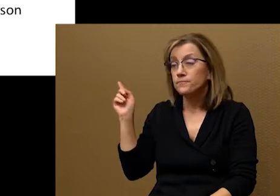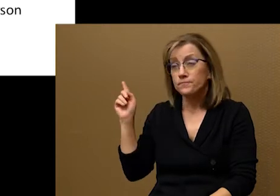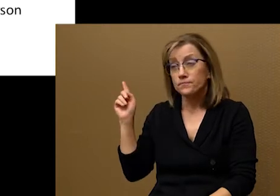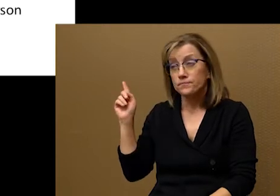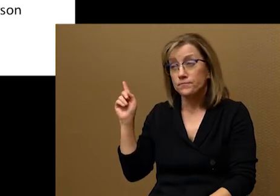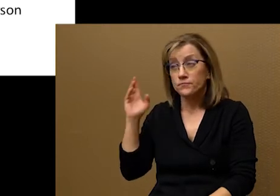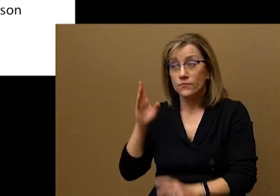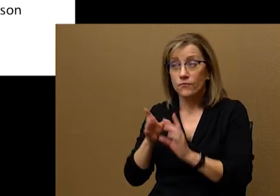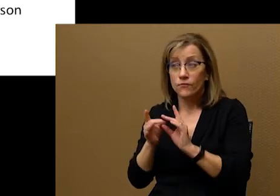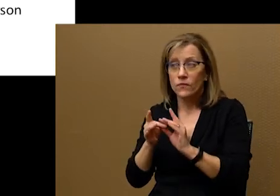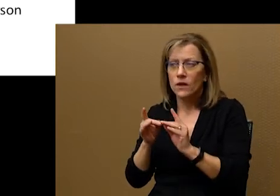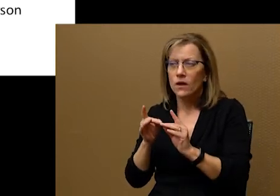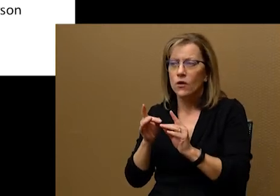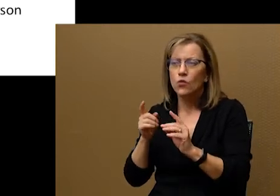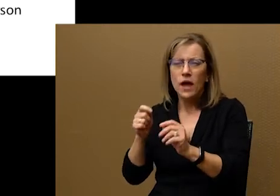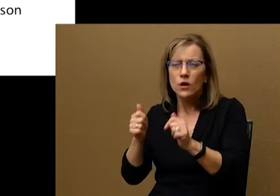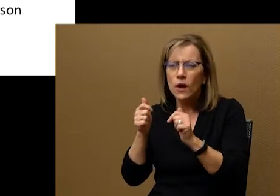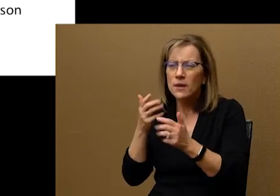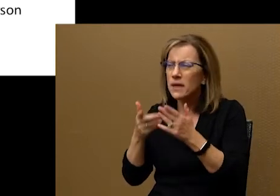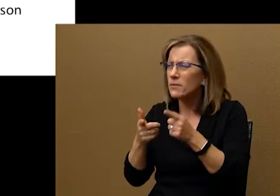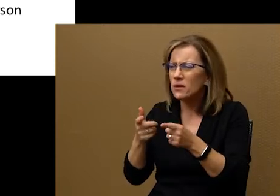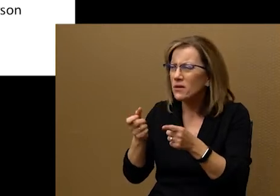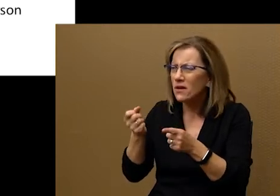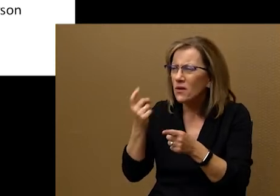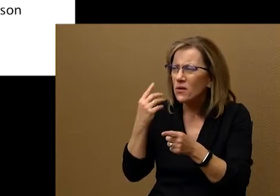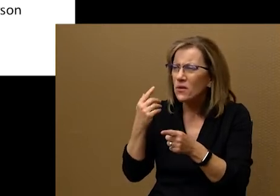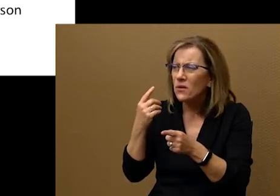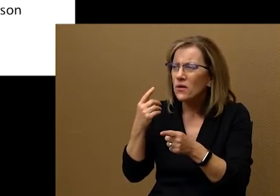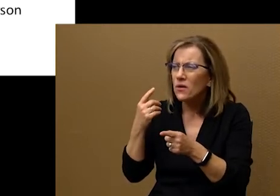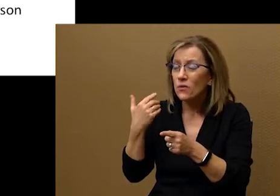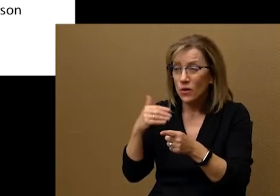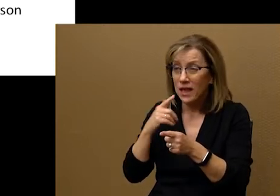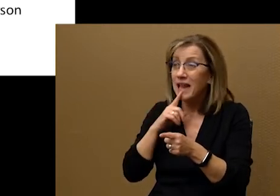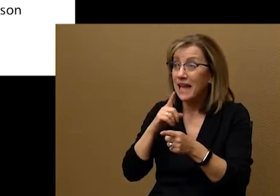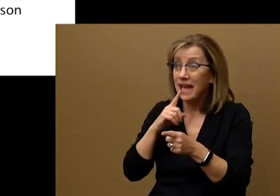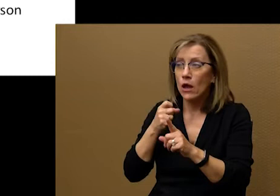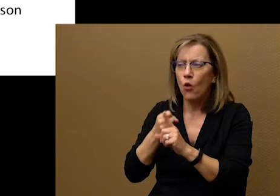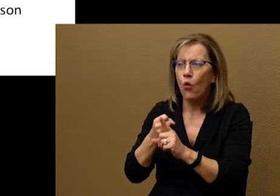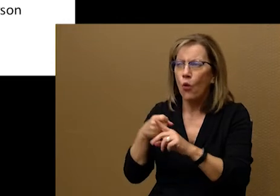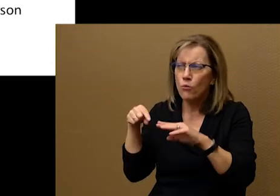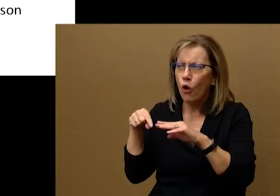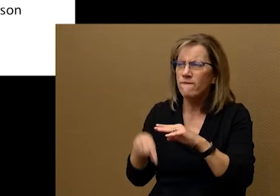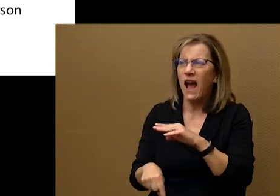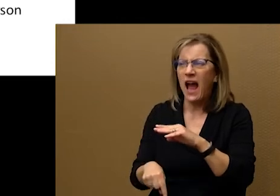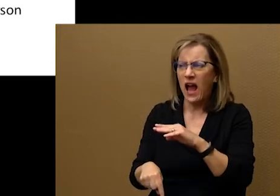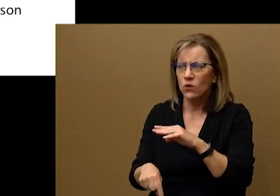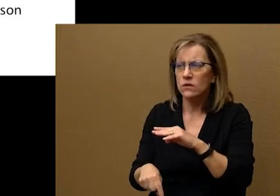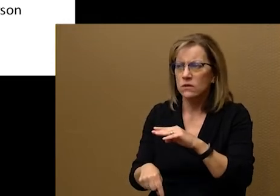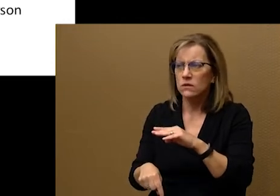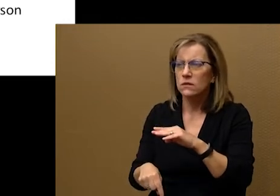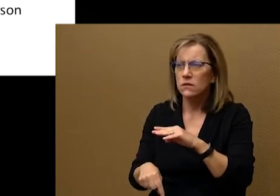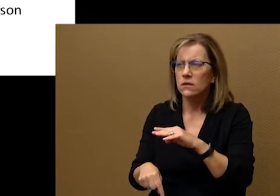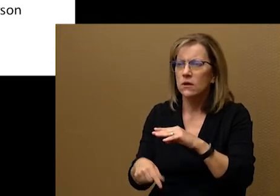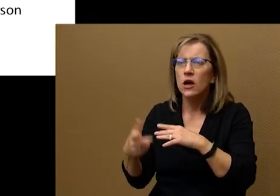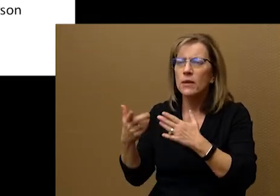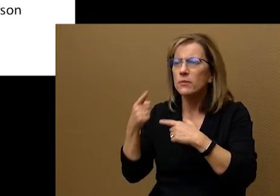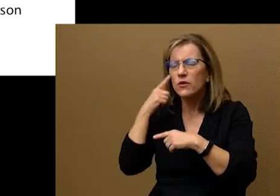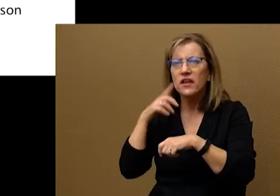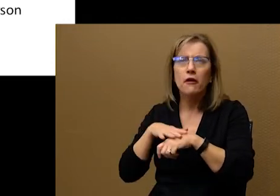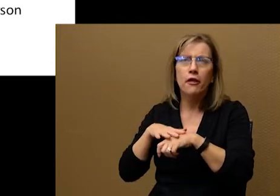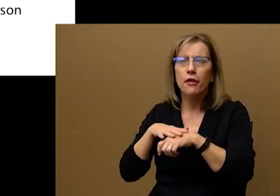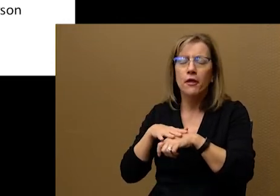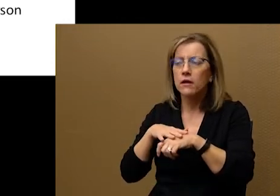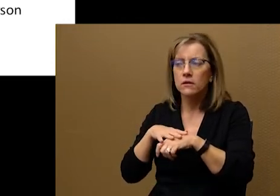So what he's about to say, you may not immediately get how profound it is. So I want